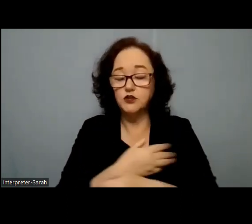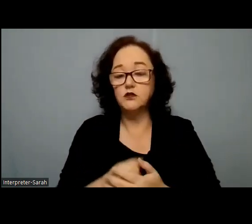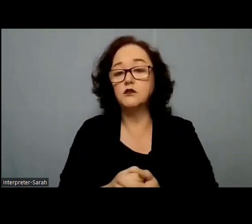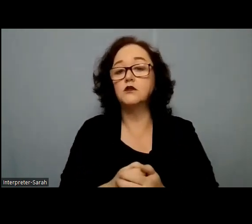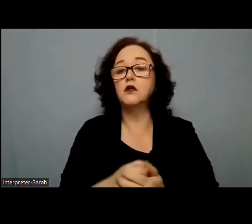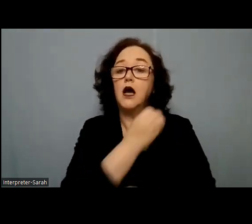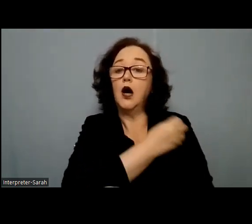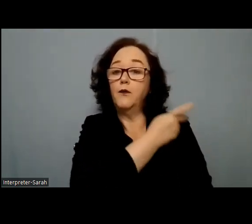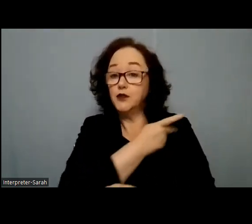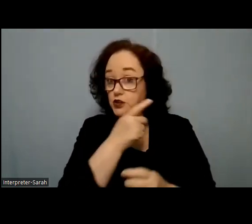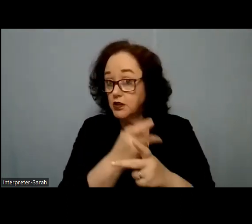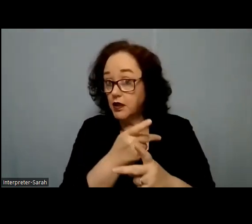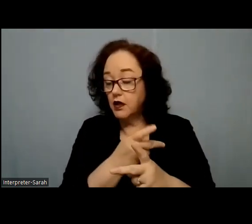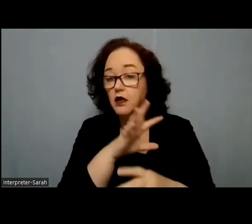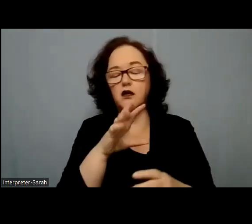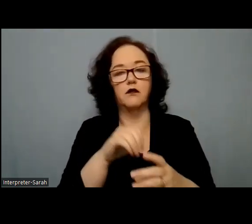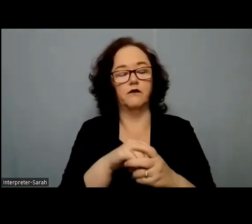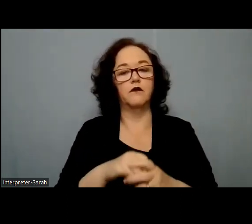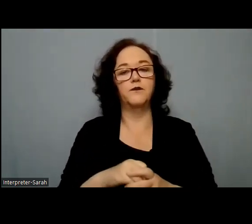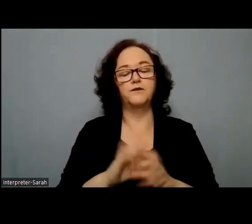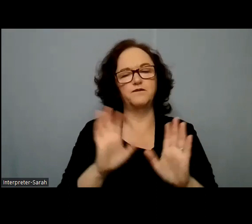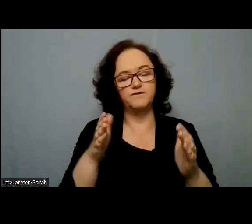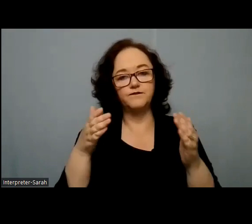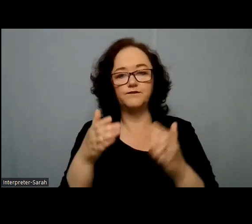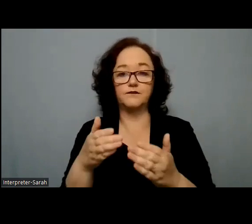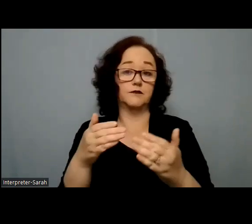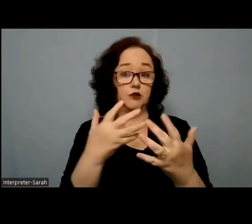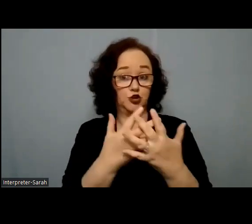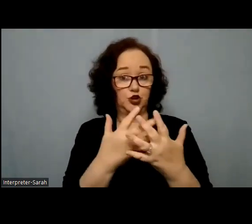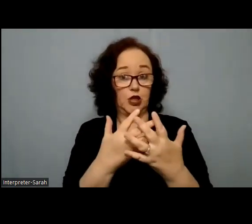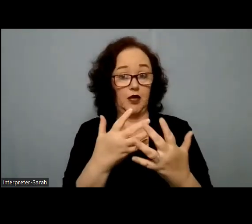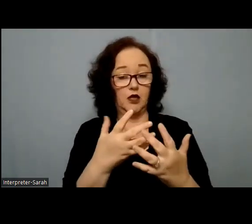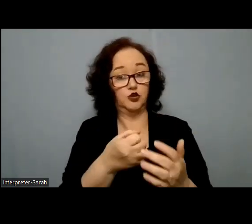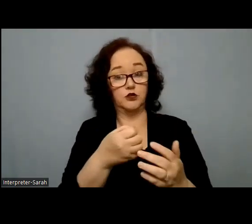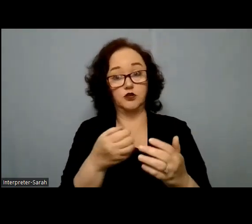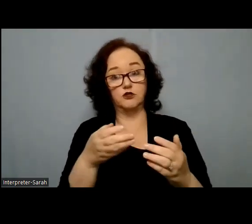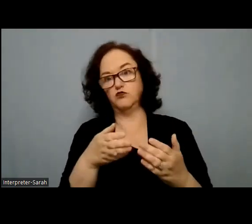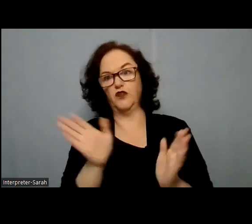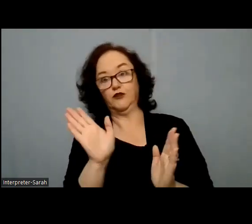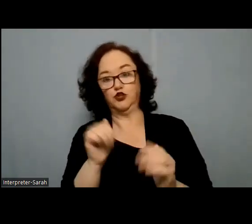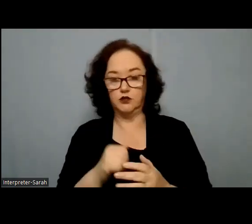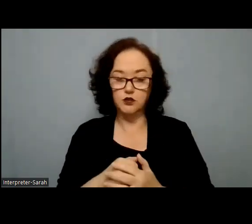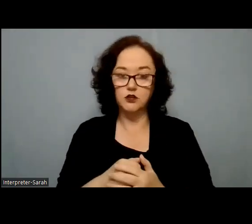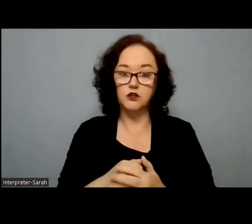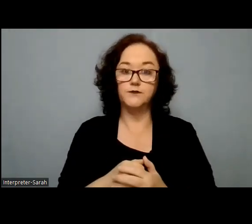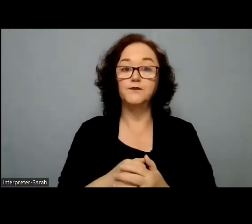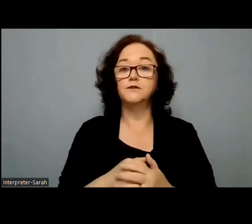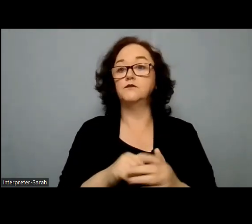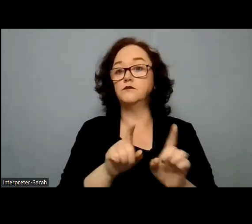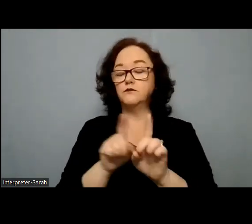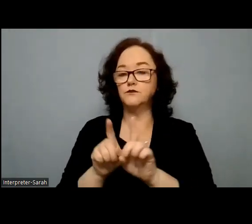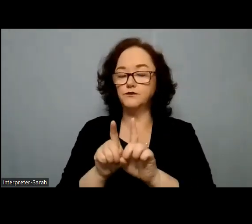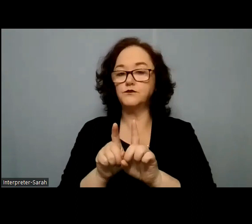we make sure that our efforts are toward jail diversion. Our communication with our law enforcement is also primarily about